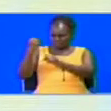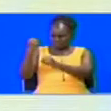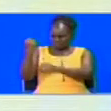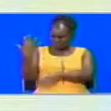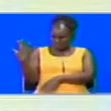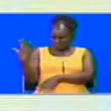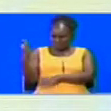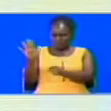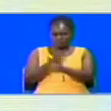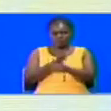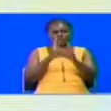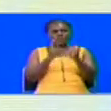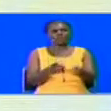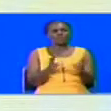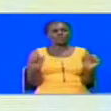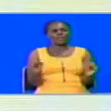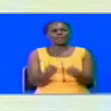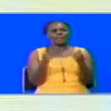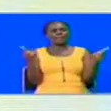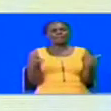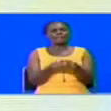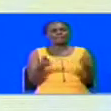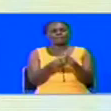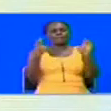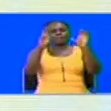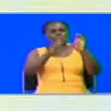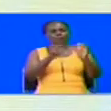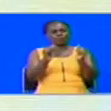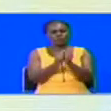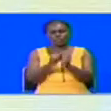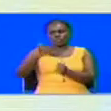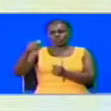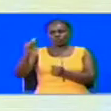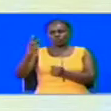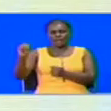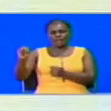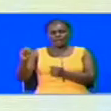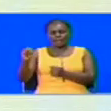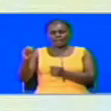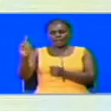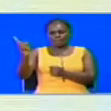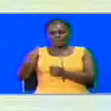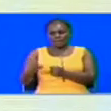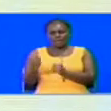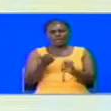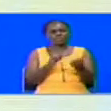utapata taarifa za yanayojiri na vile vile tutaweza kuungana na Hassan Juma kwenye kipindi cha Zilizala Viwanjani.